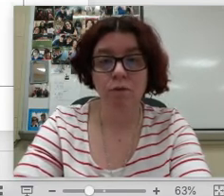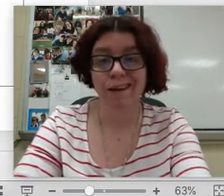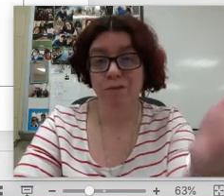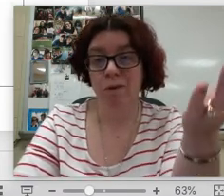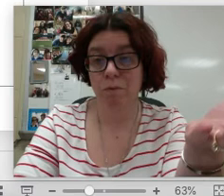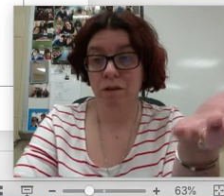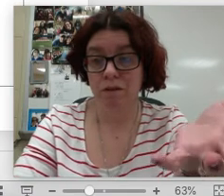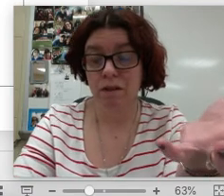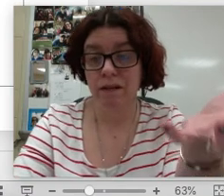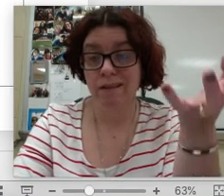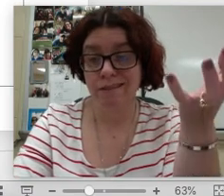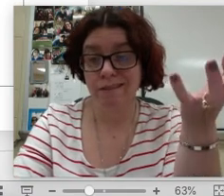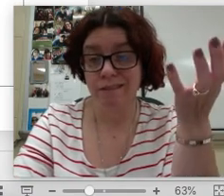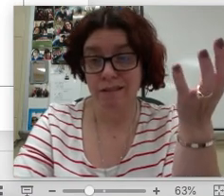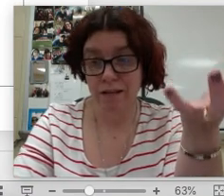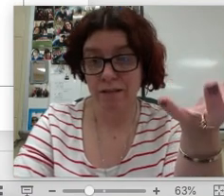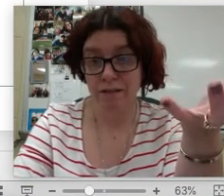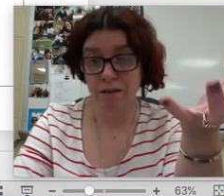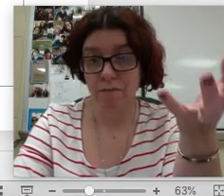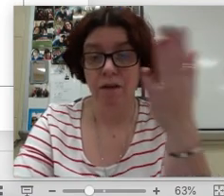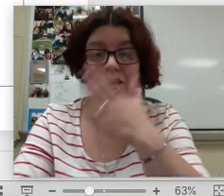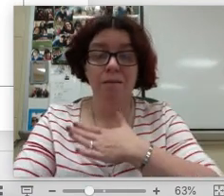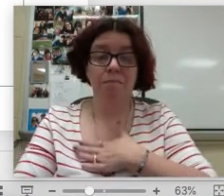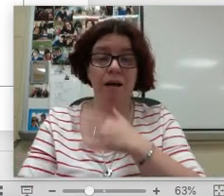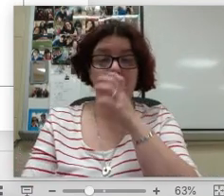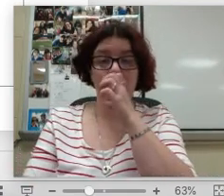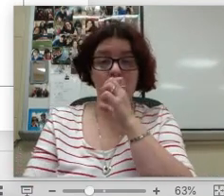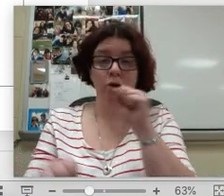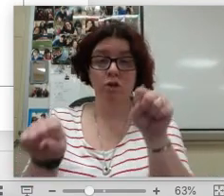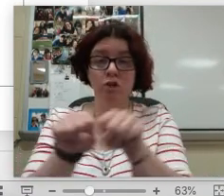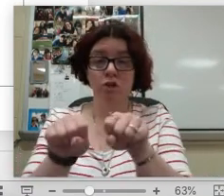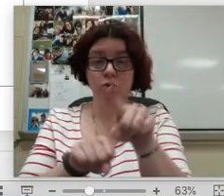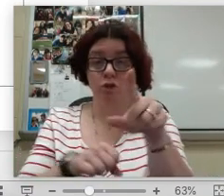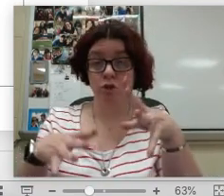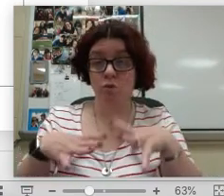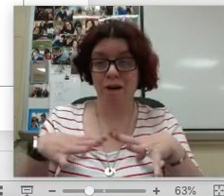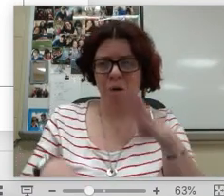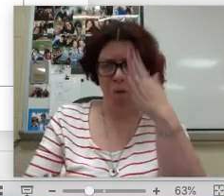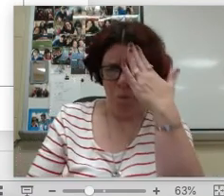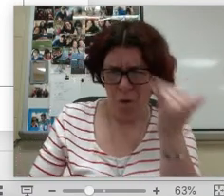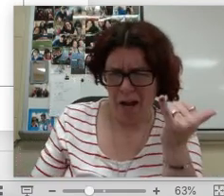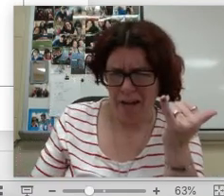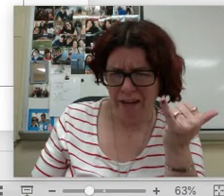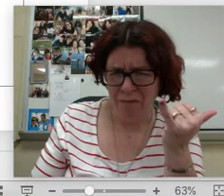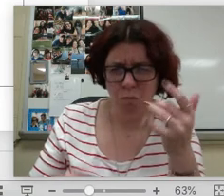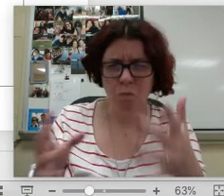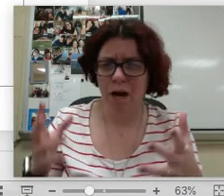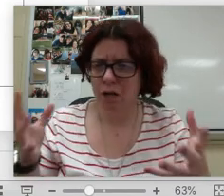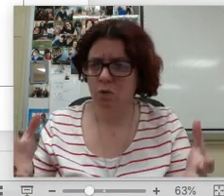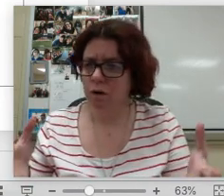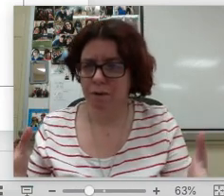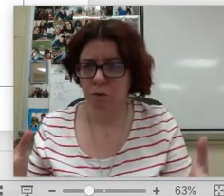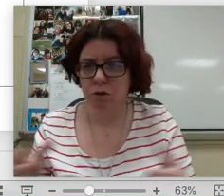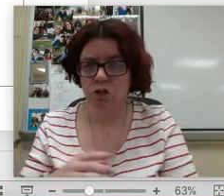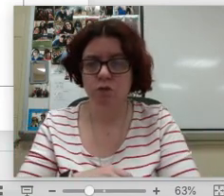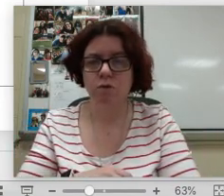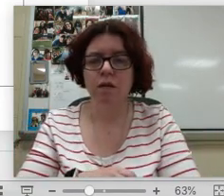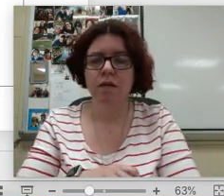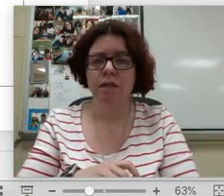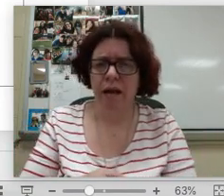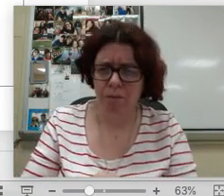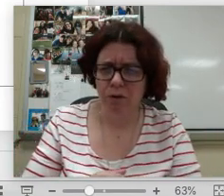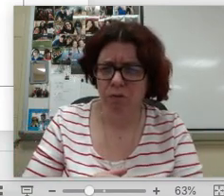So that's what it would look like, a sentence in ASL. My orange shoes you wear. Why? Why are you wearing my orange